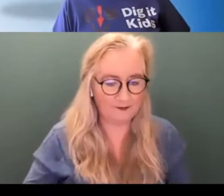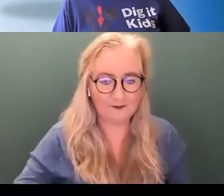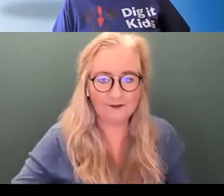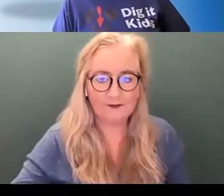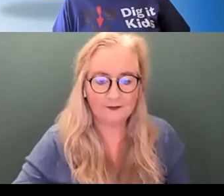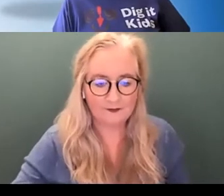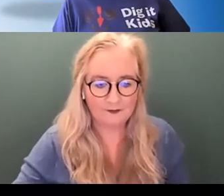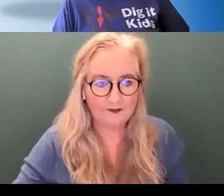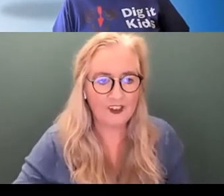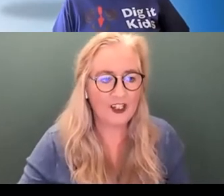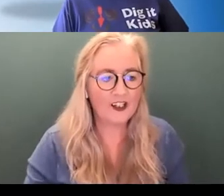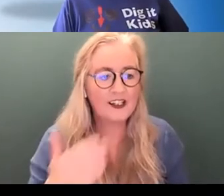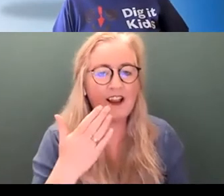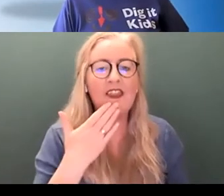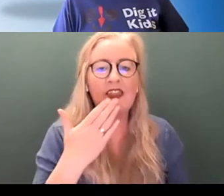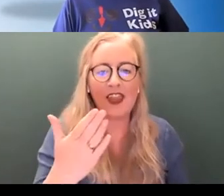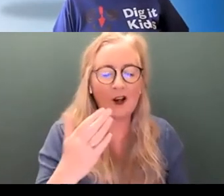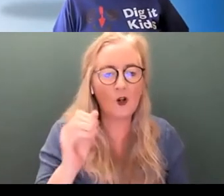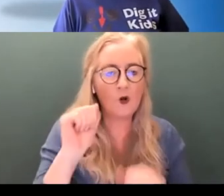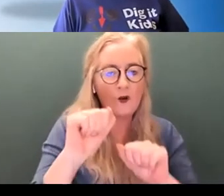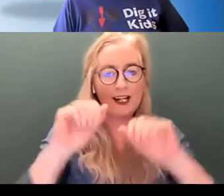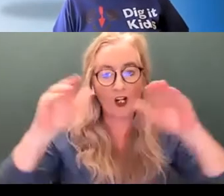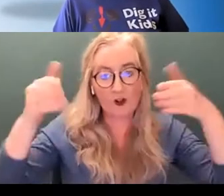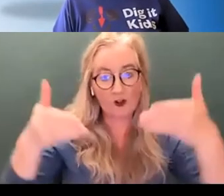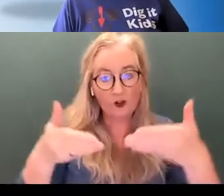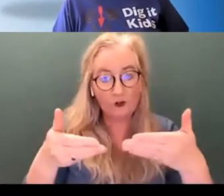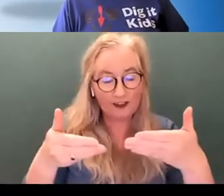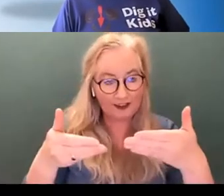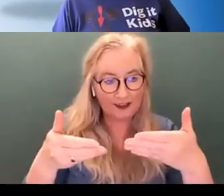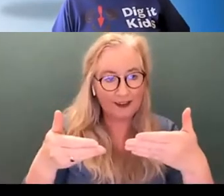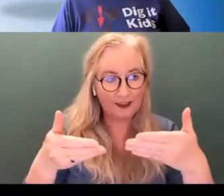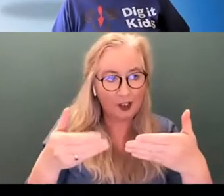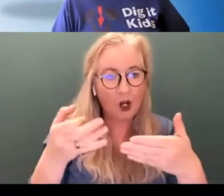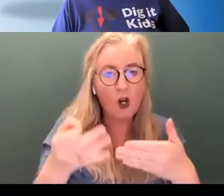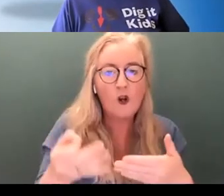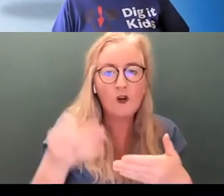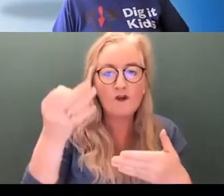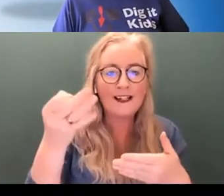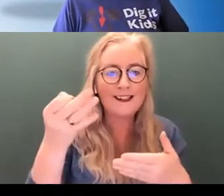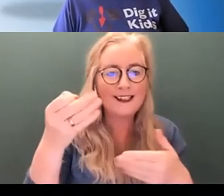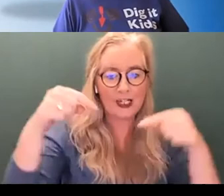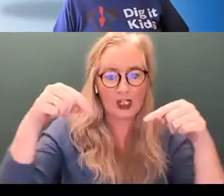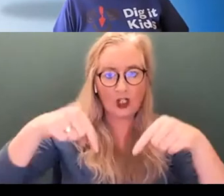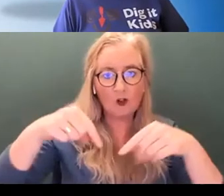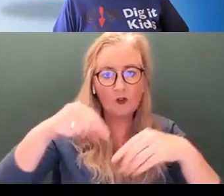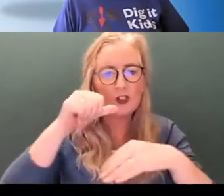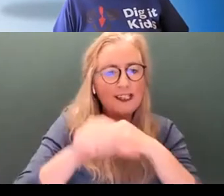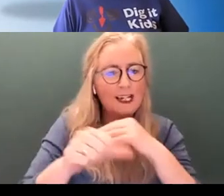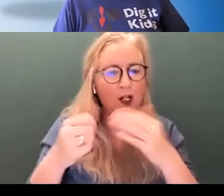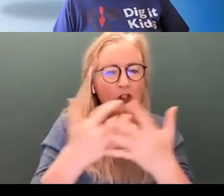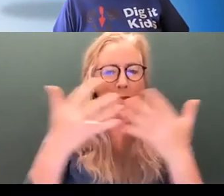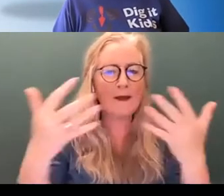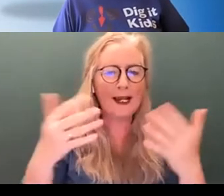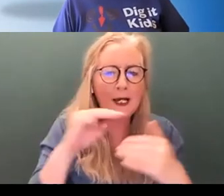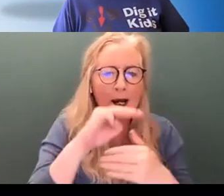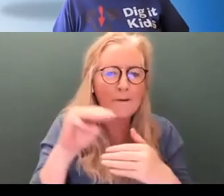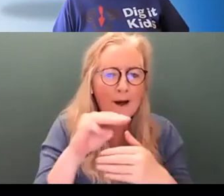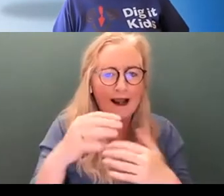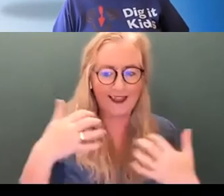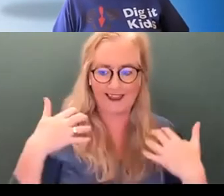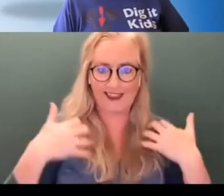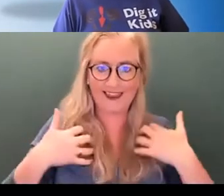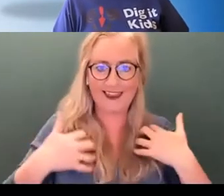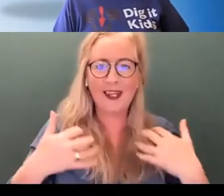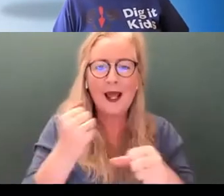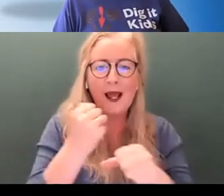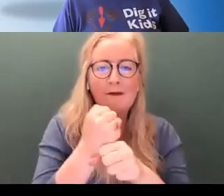Ian, thank you very much for your introduction and it's great to be here today with so many people enthusiastic about